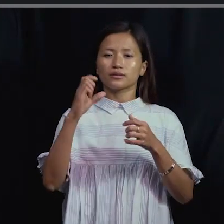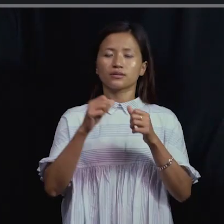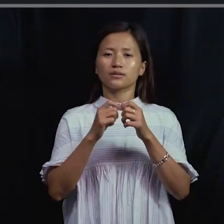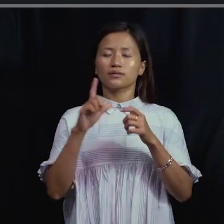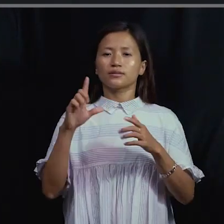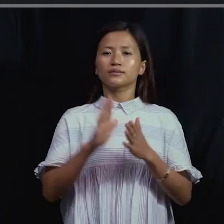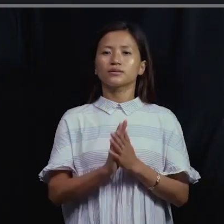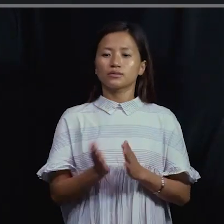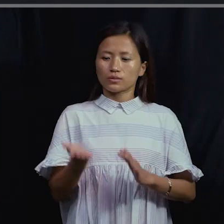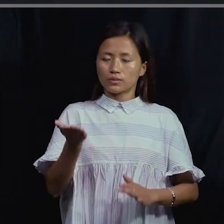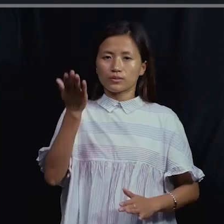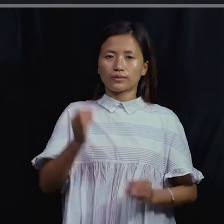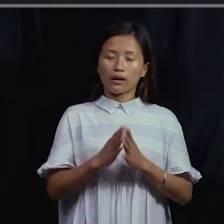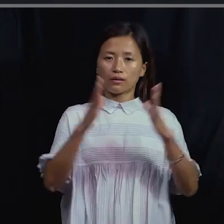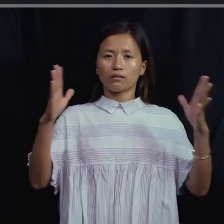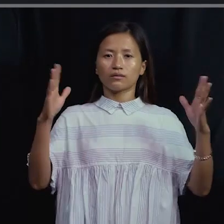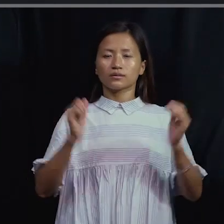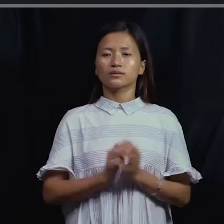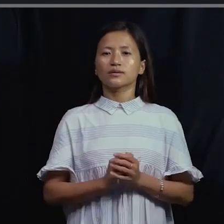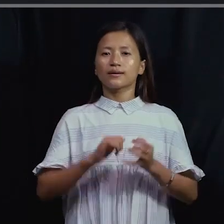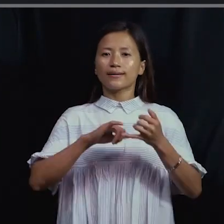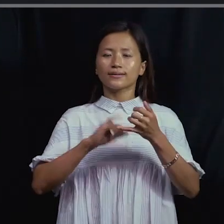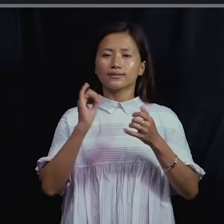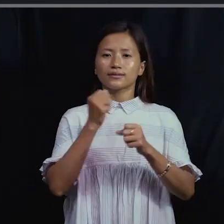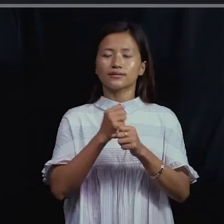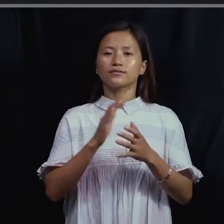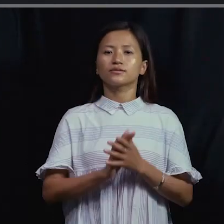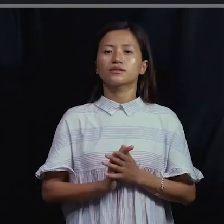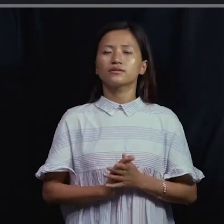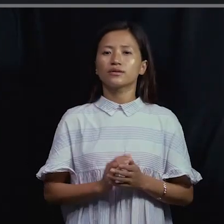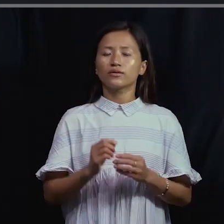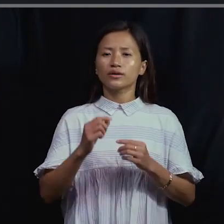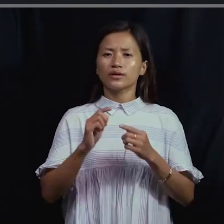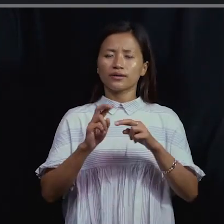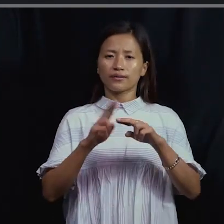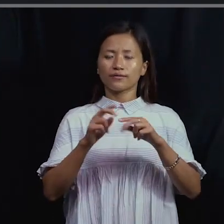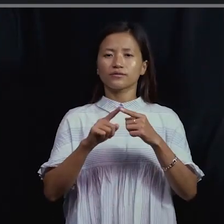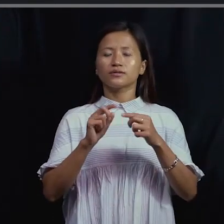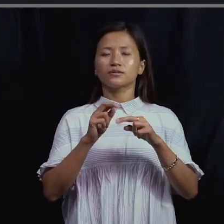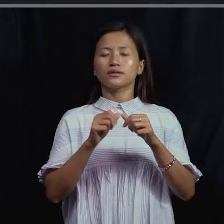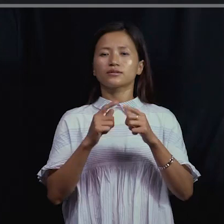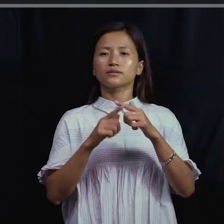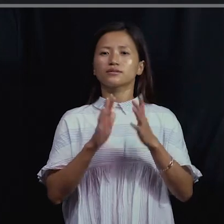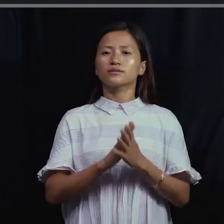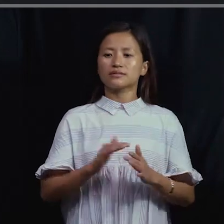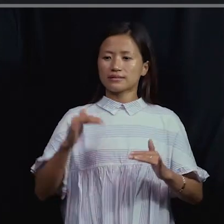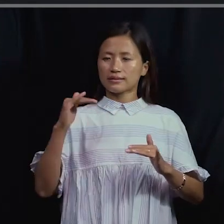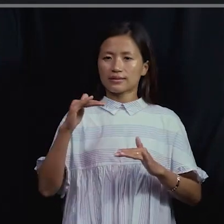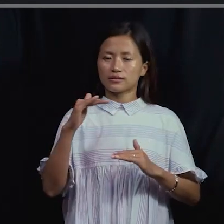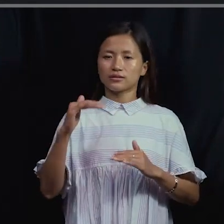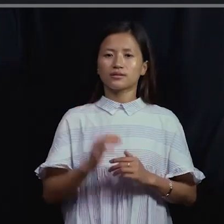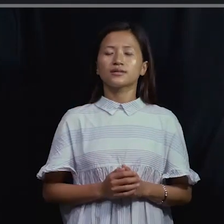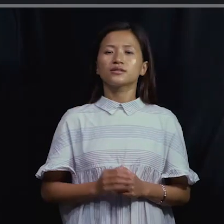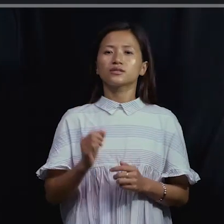lot, okay? And then another very significant feature of this adolescent stage is